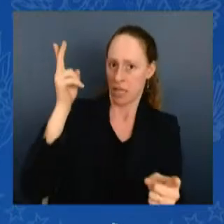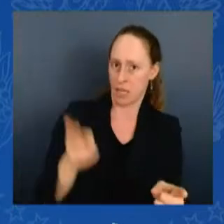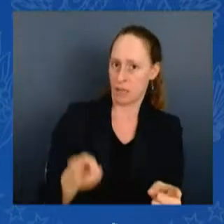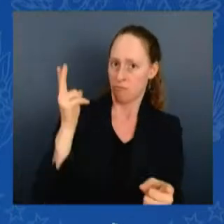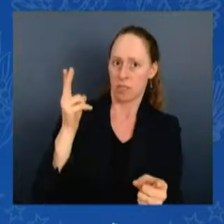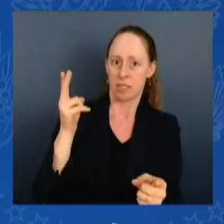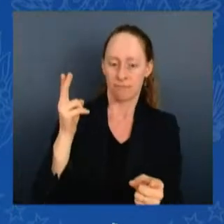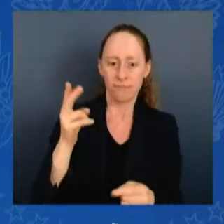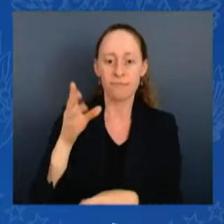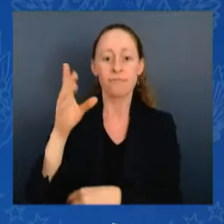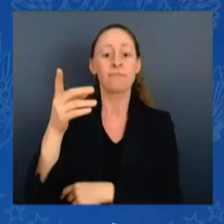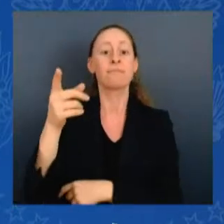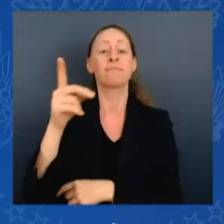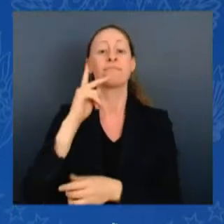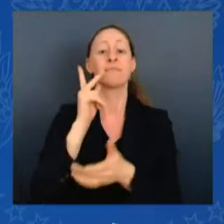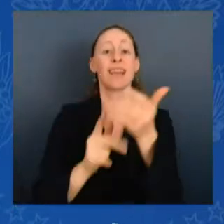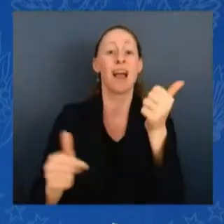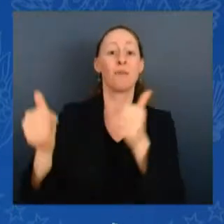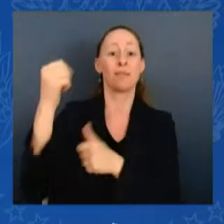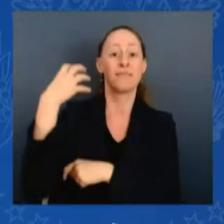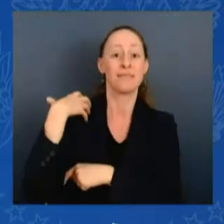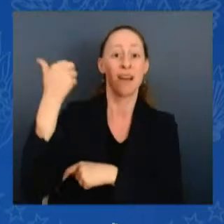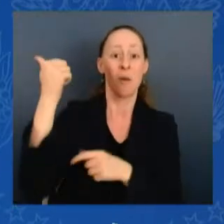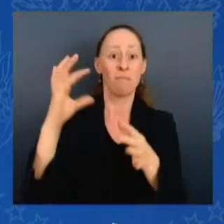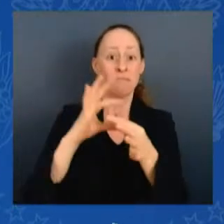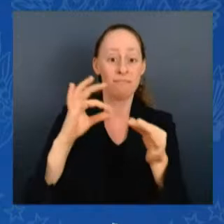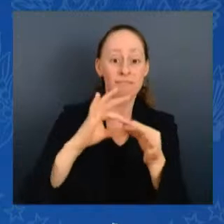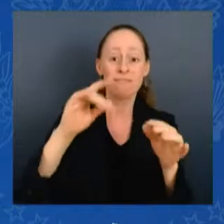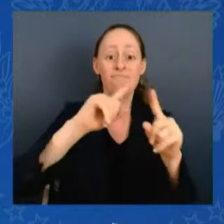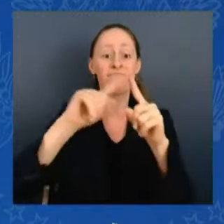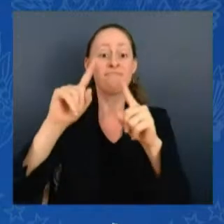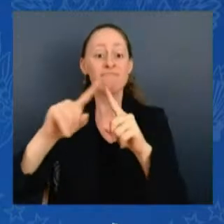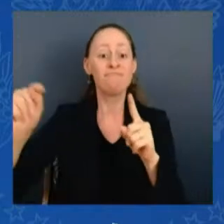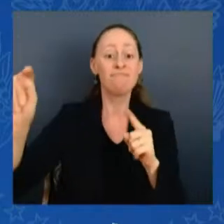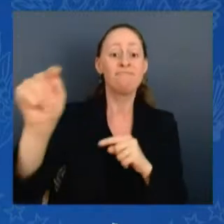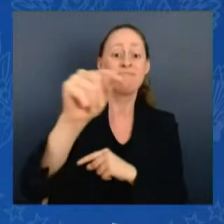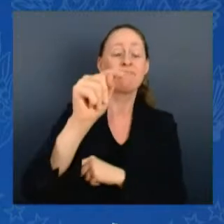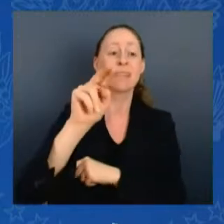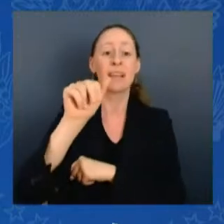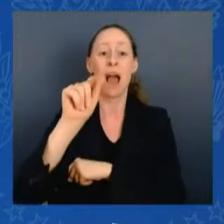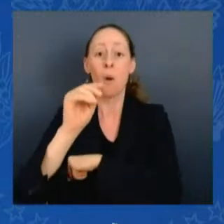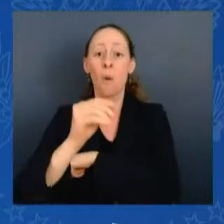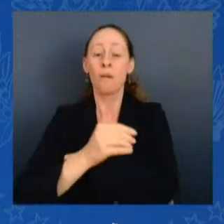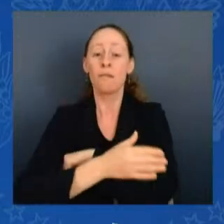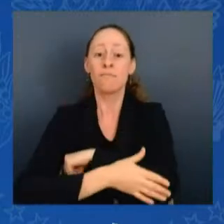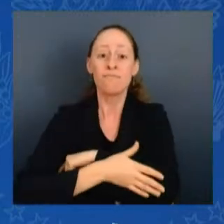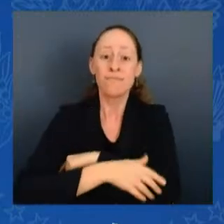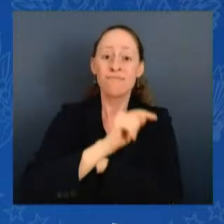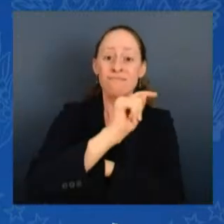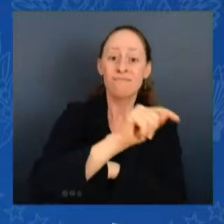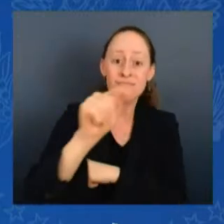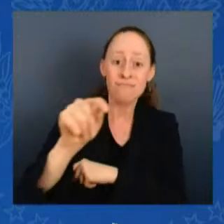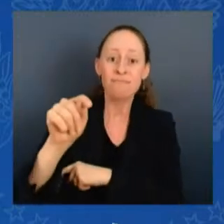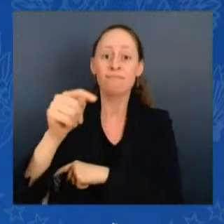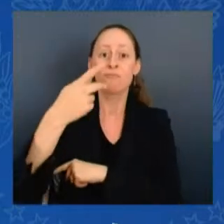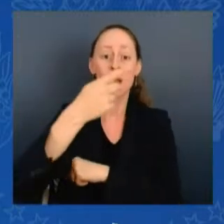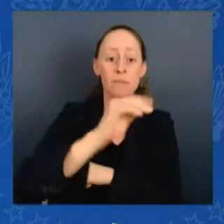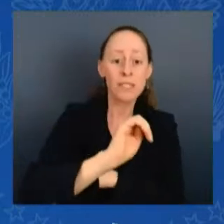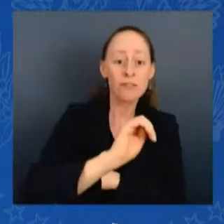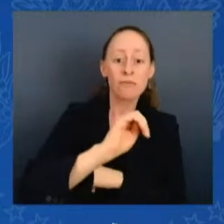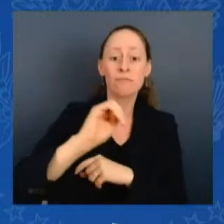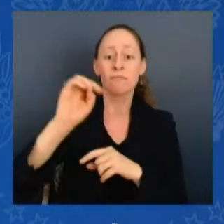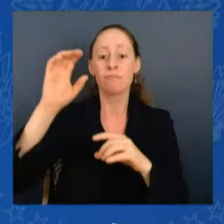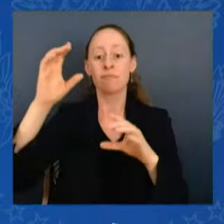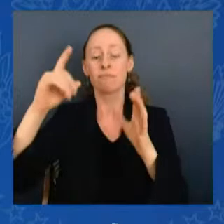countries, foreign and defense ministers, representatives from partner nations and the European Union, and members of Congress,